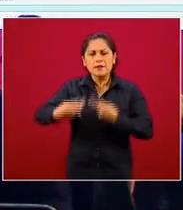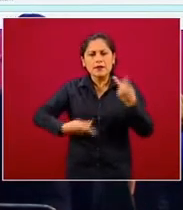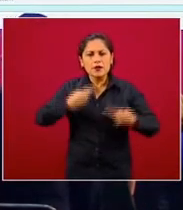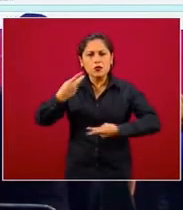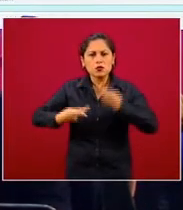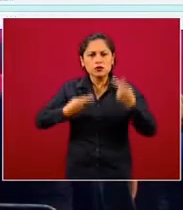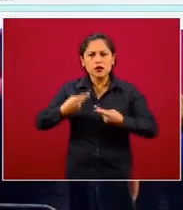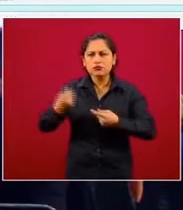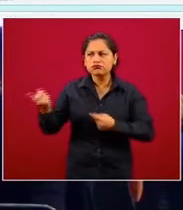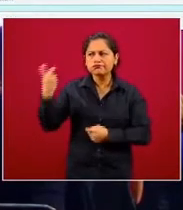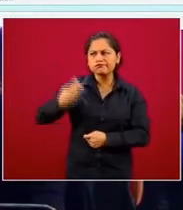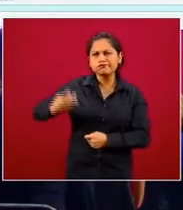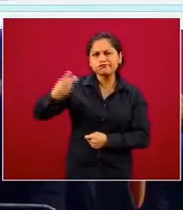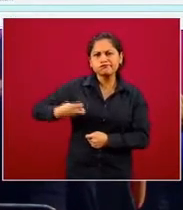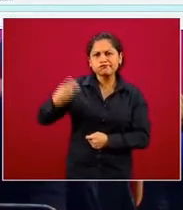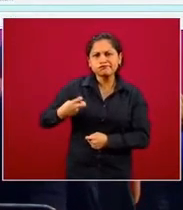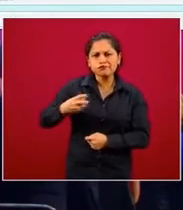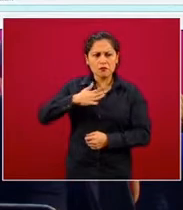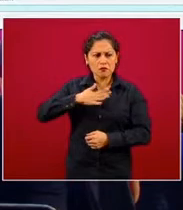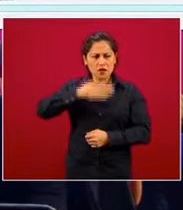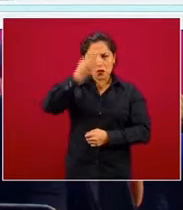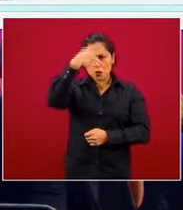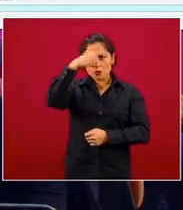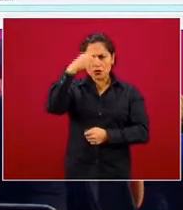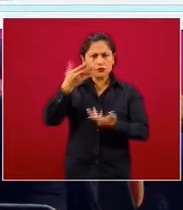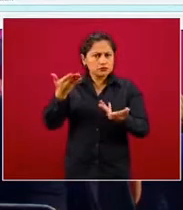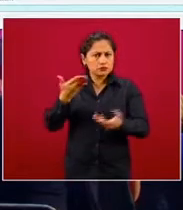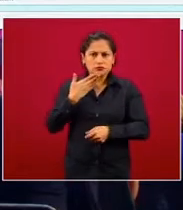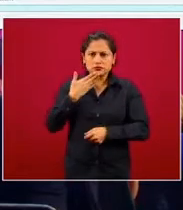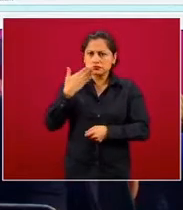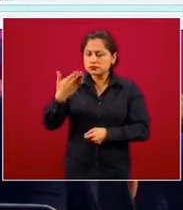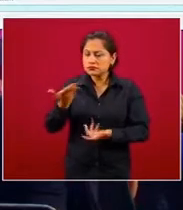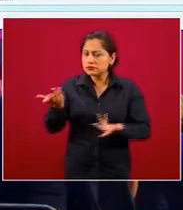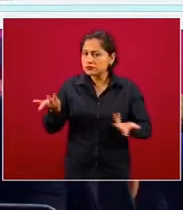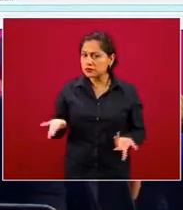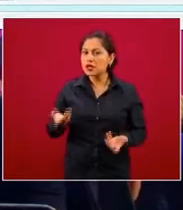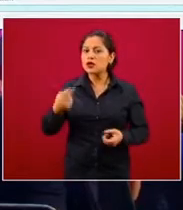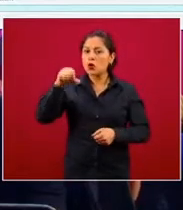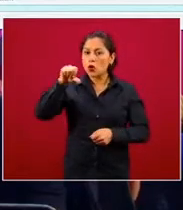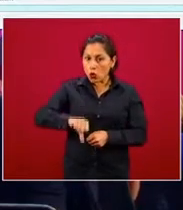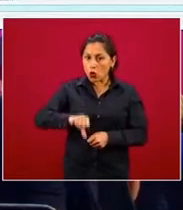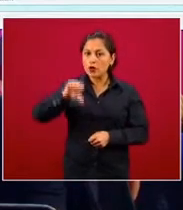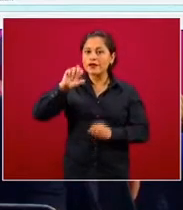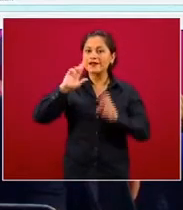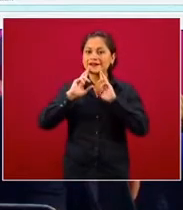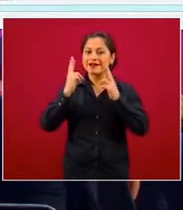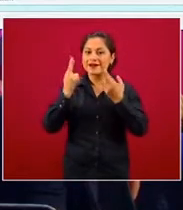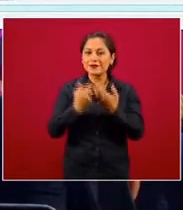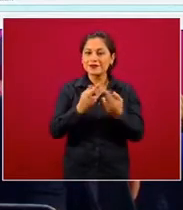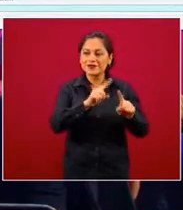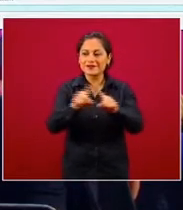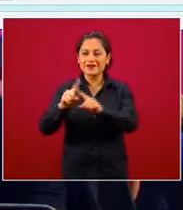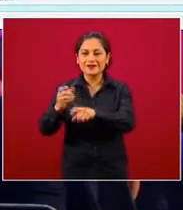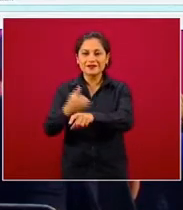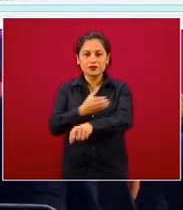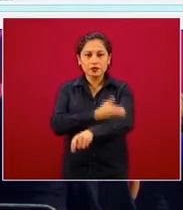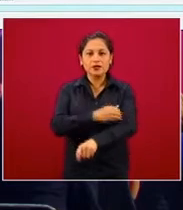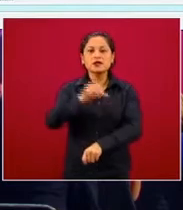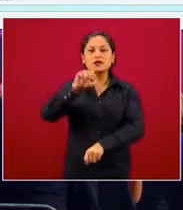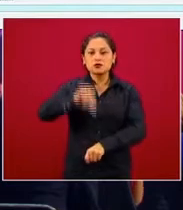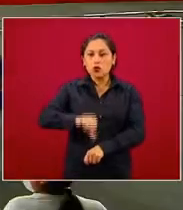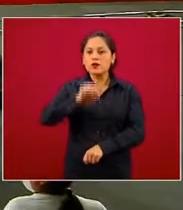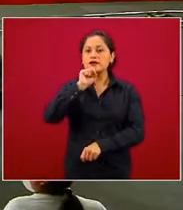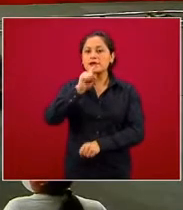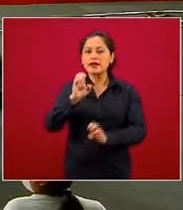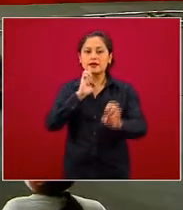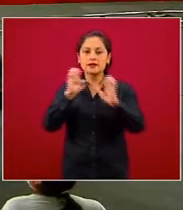worried. And I was talking to colleagues in an interview recently, and we were talking about technical information. When it has to do